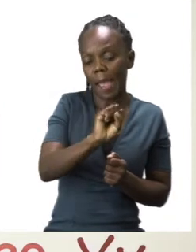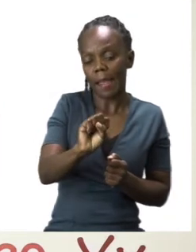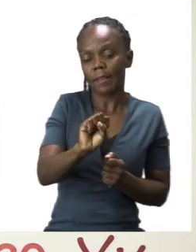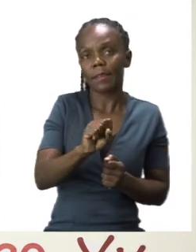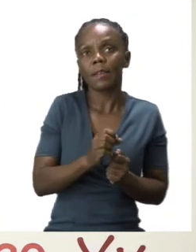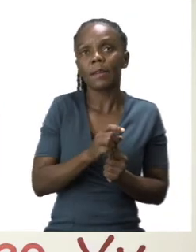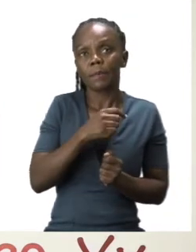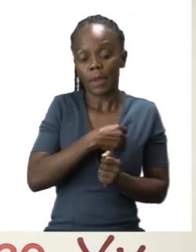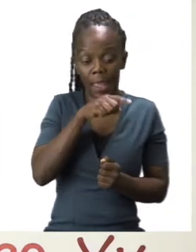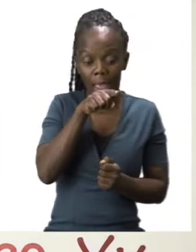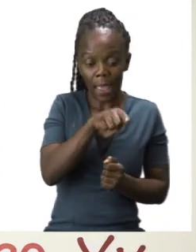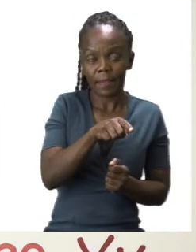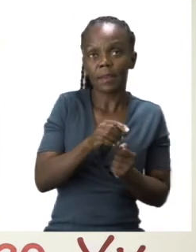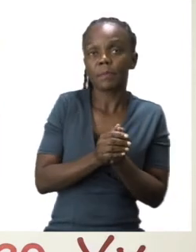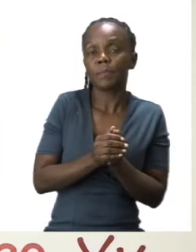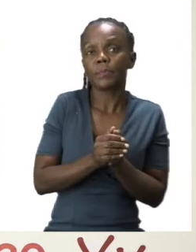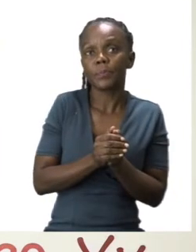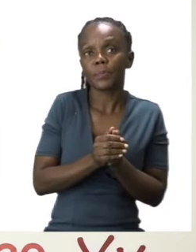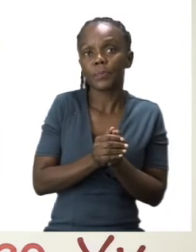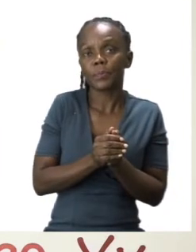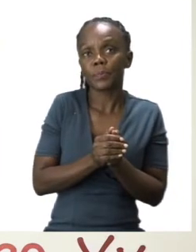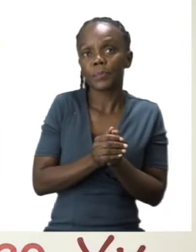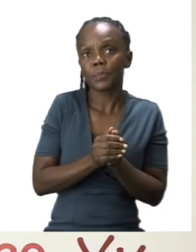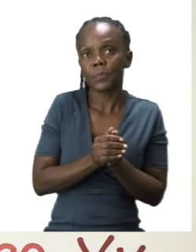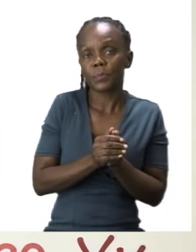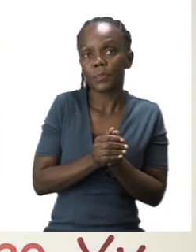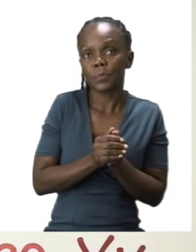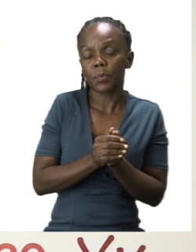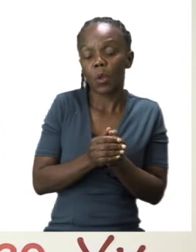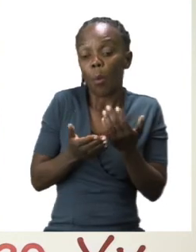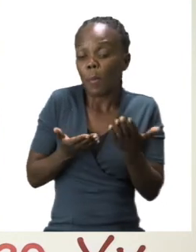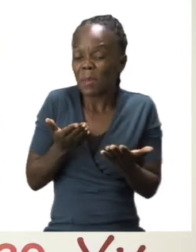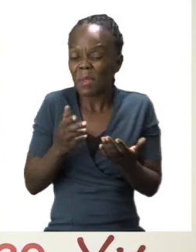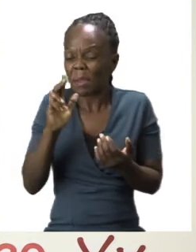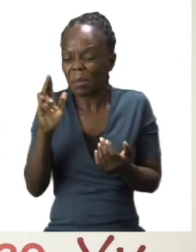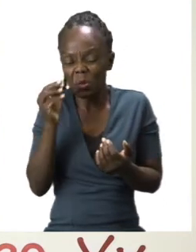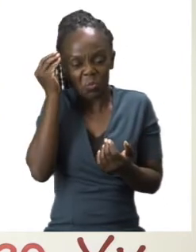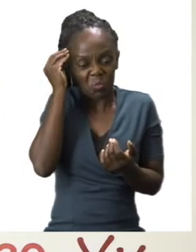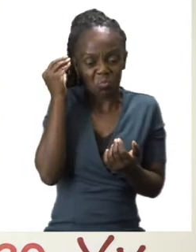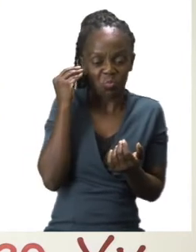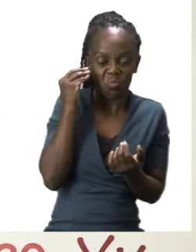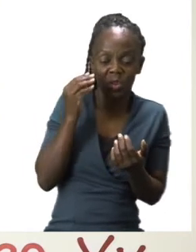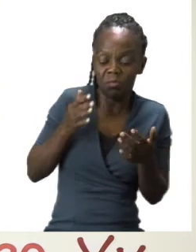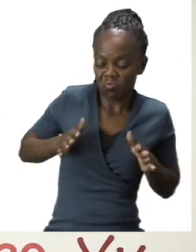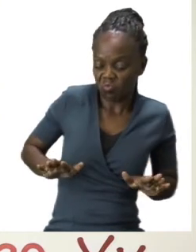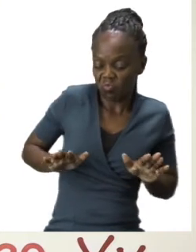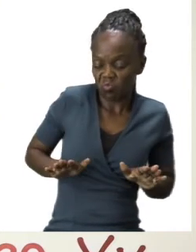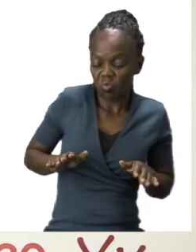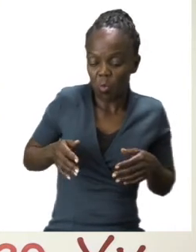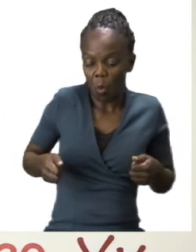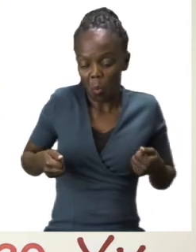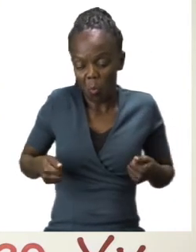hers. Or if it's a person, but we're not sure if it's a boy or a girl, we can say the bicycle